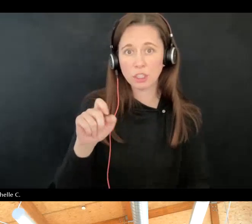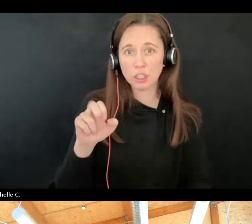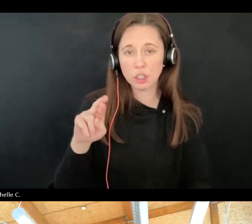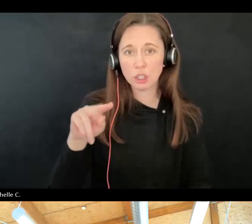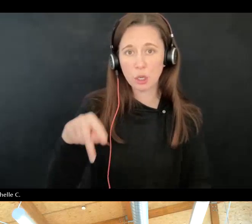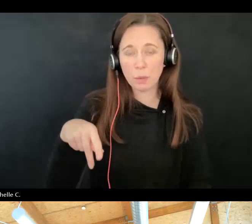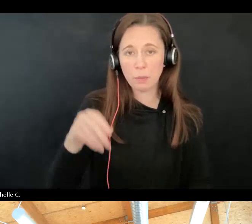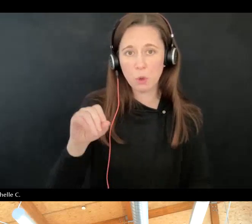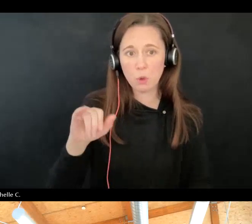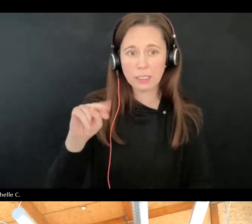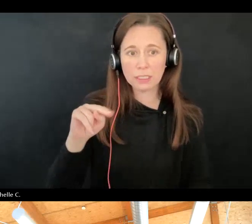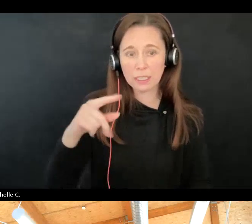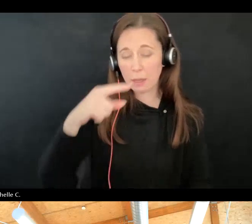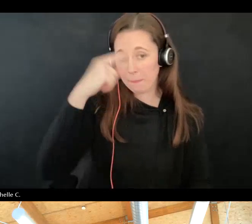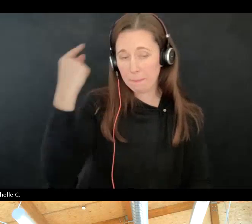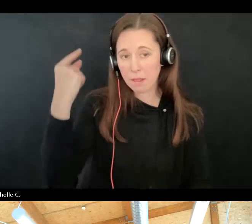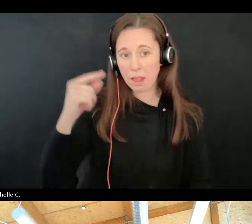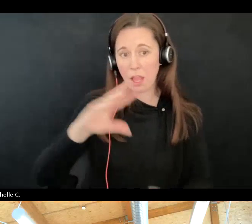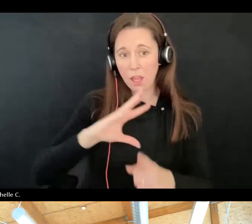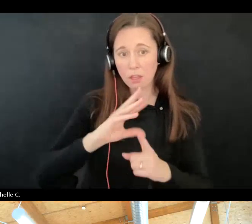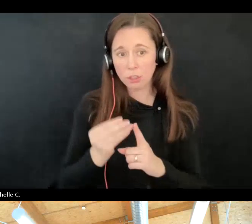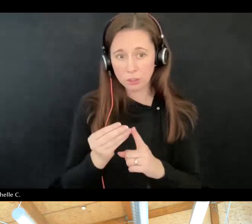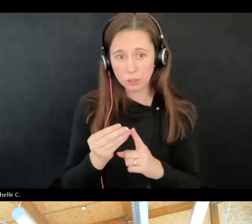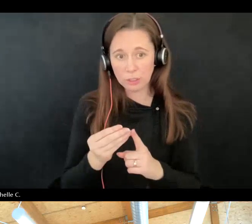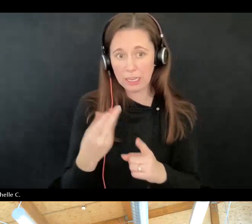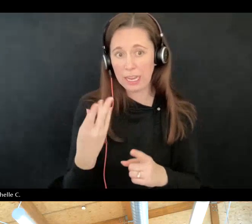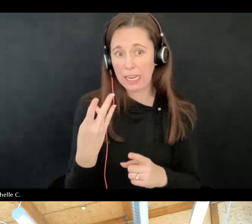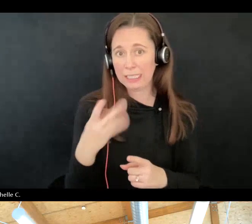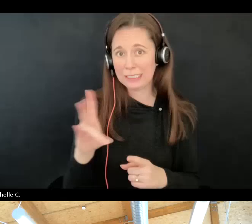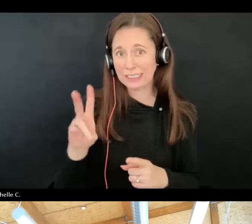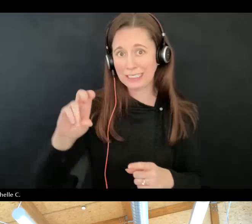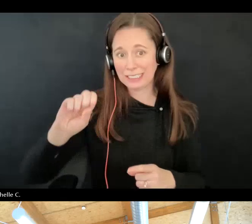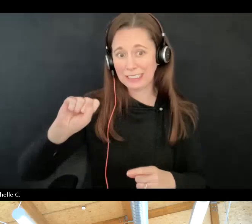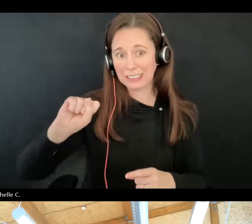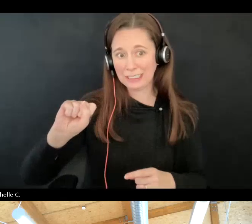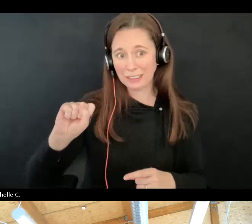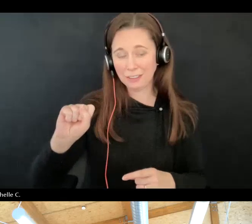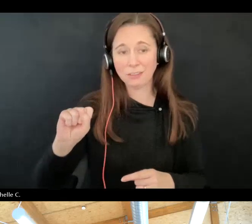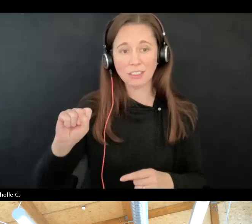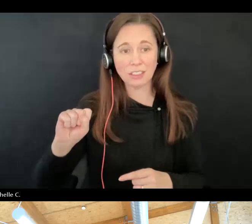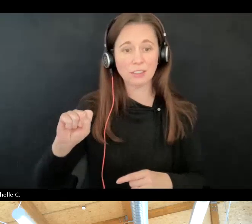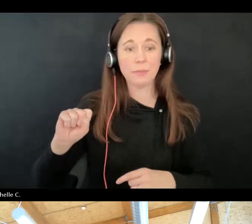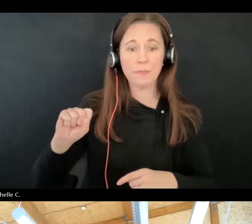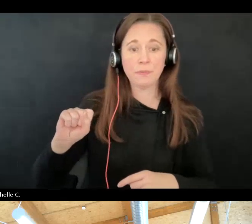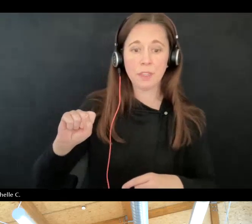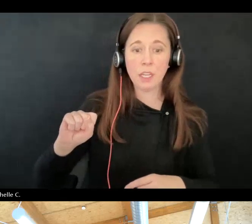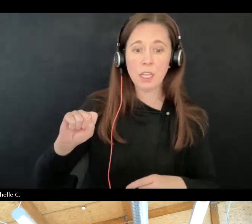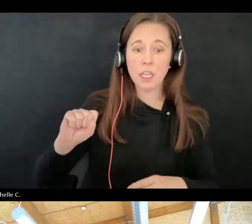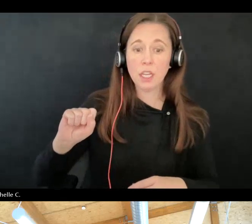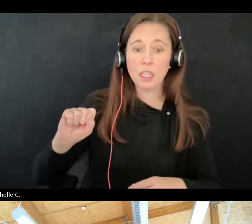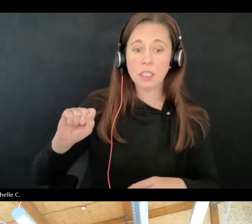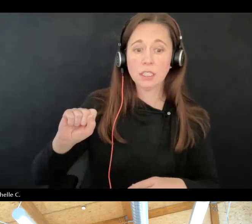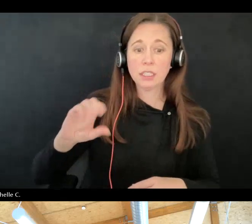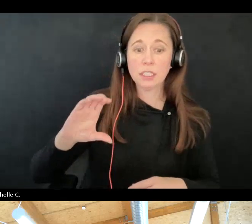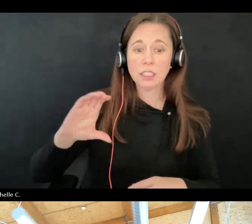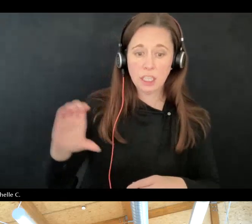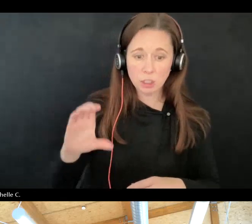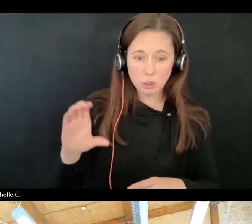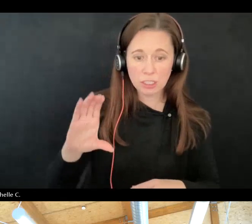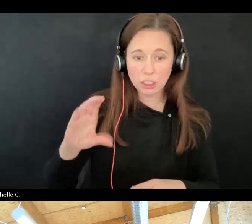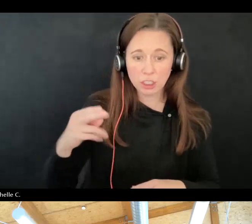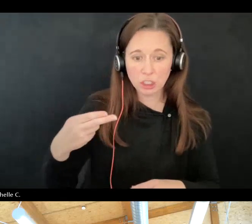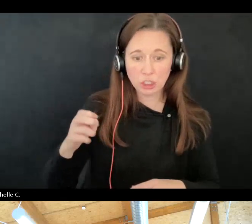Culture in the 18th Century Chesapeake and Low Country by Philip D. Morgan.